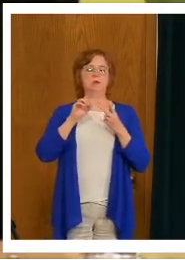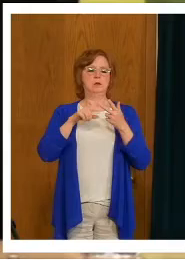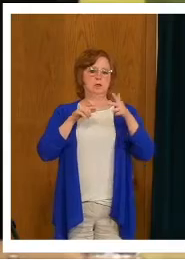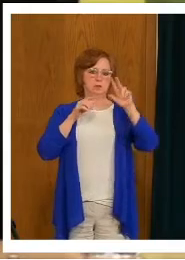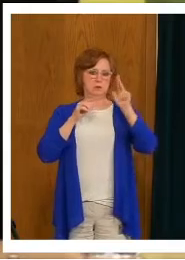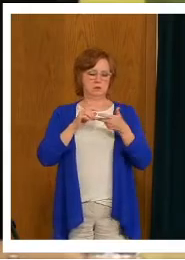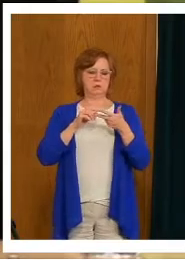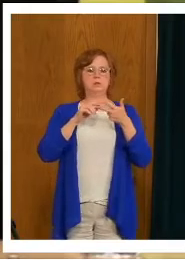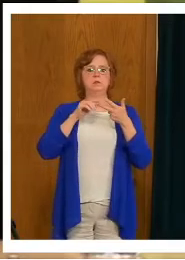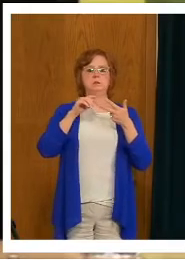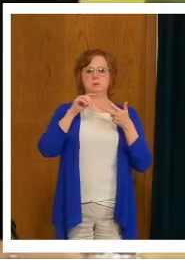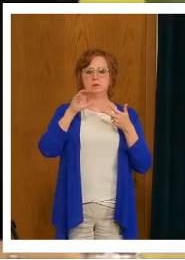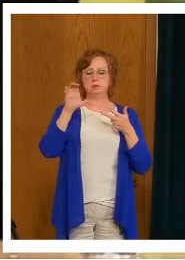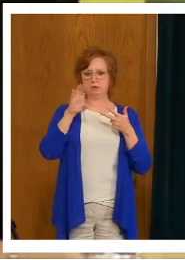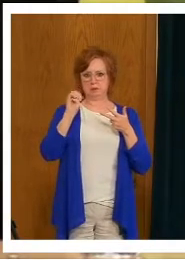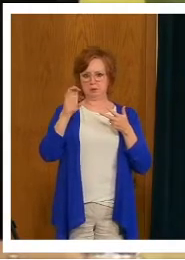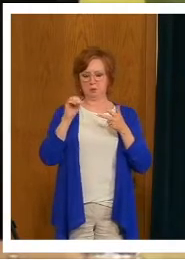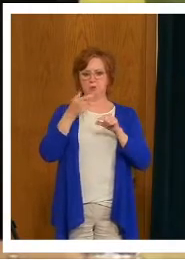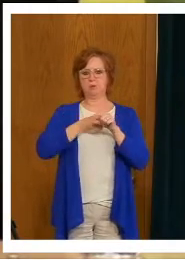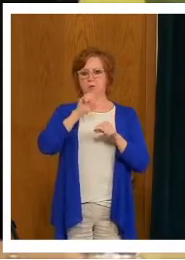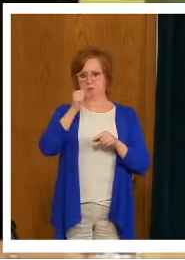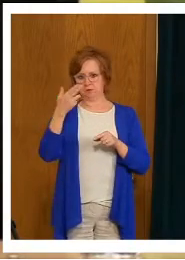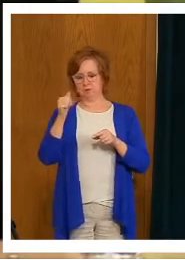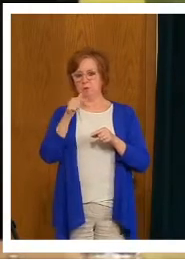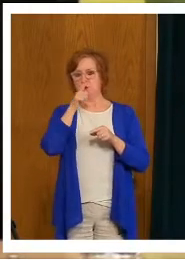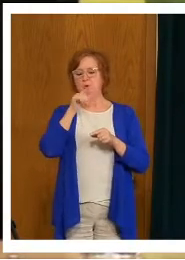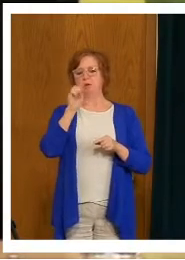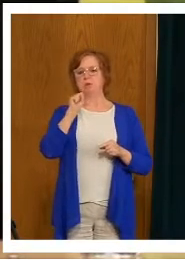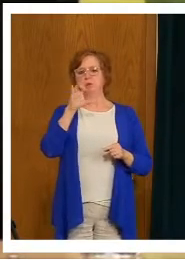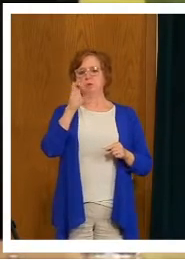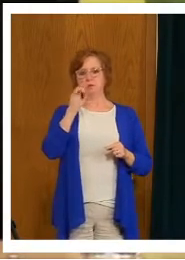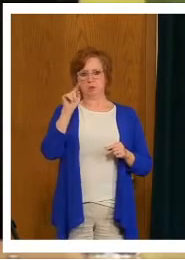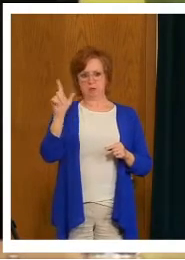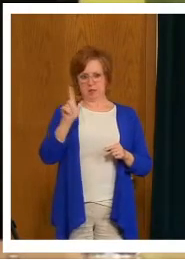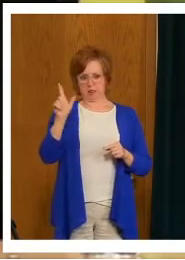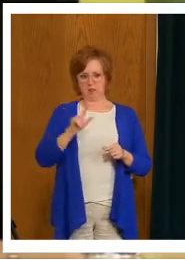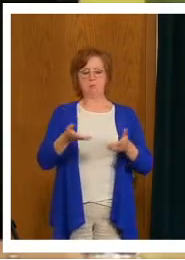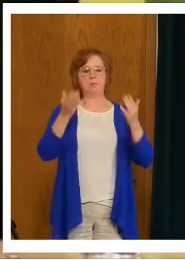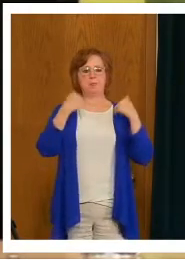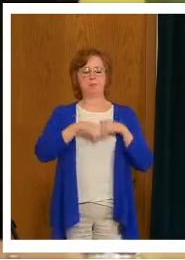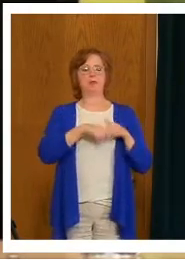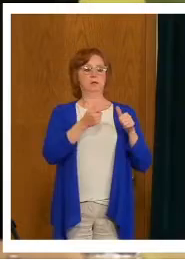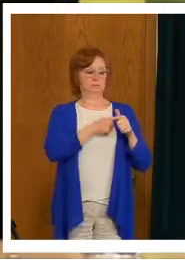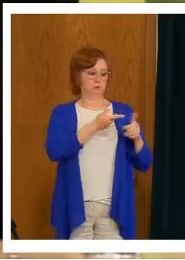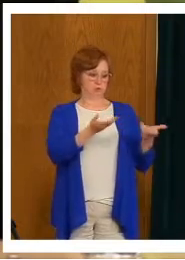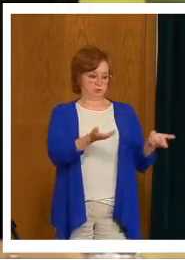Scott Livingstone. Premier Moe will have opening remarks, followed by time for questions.